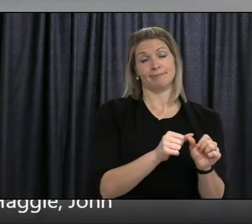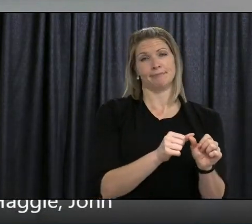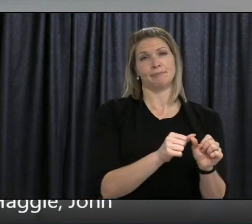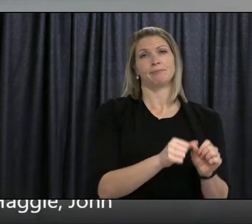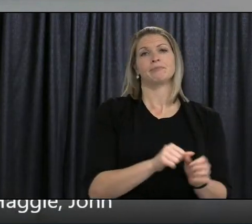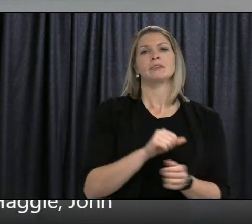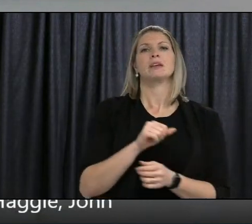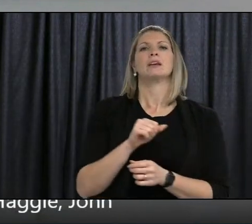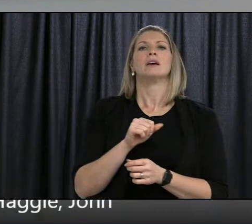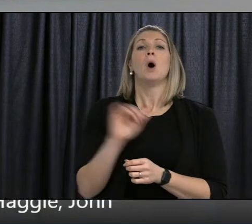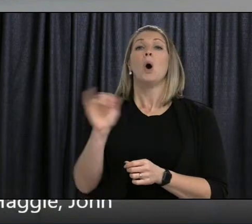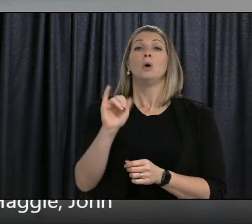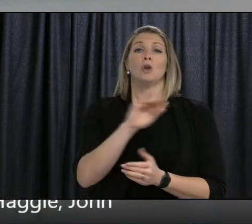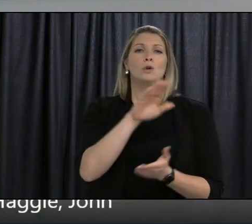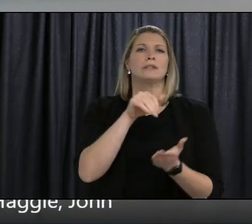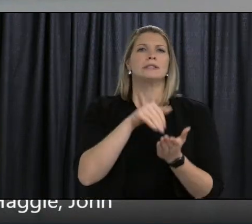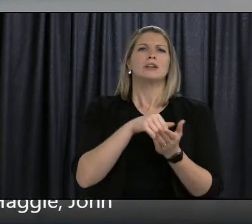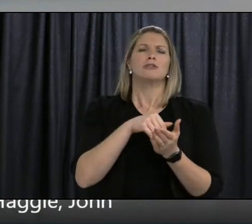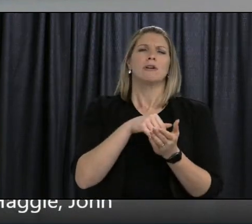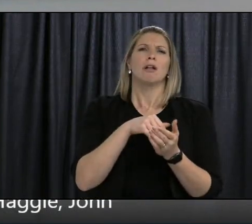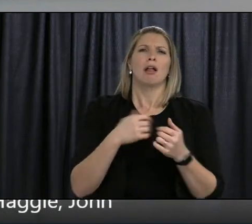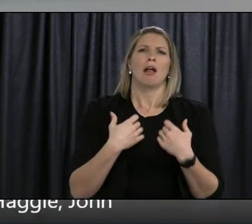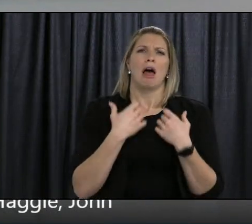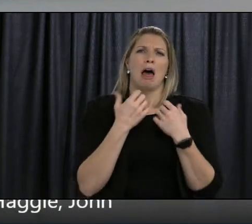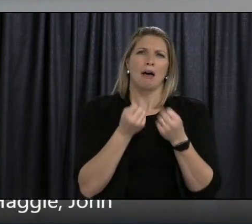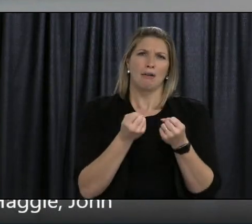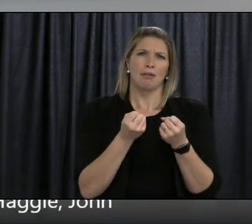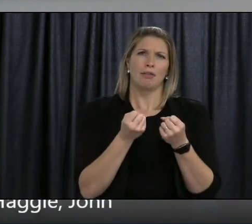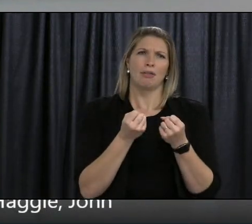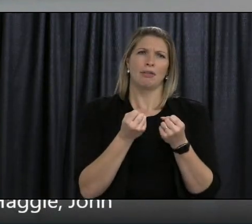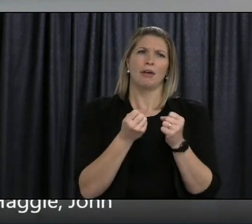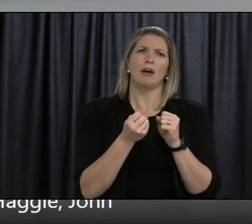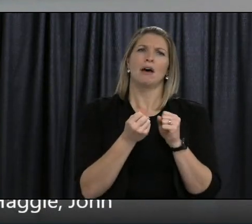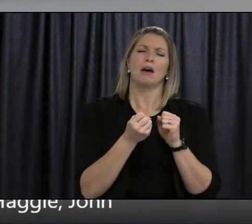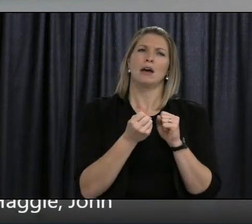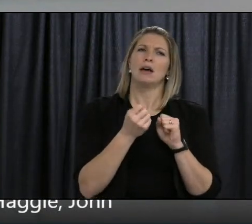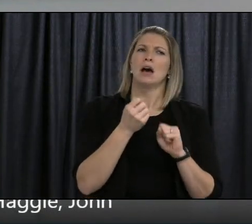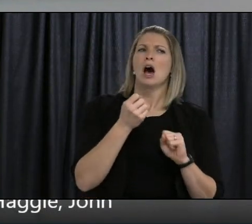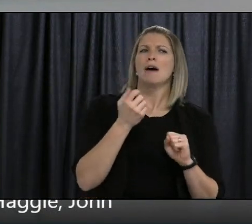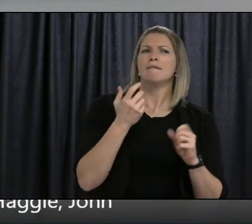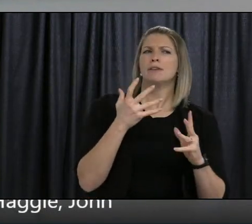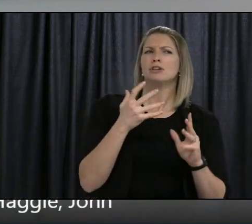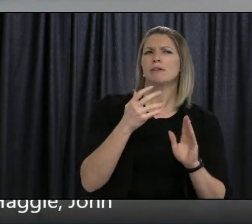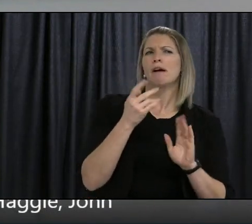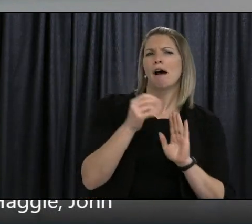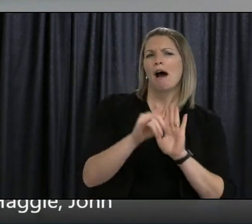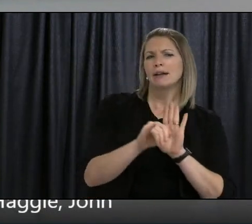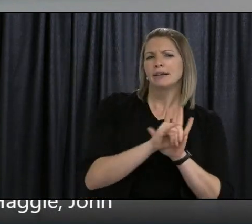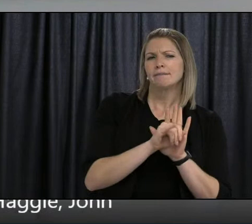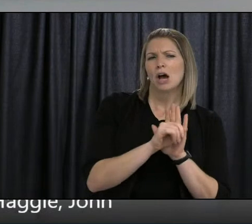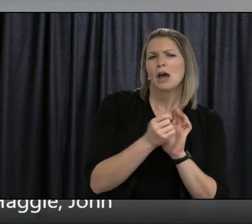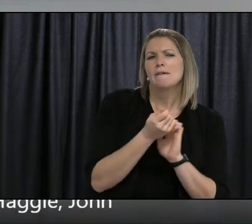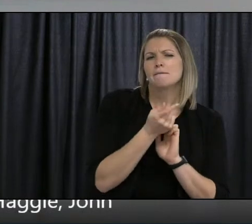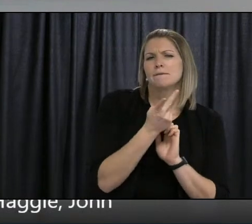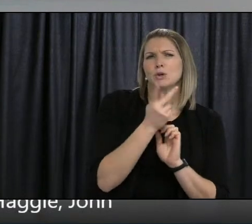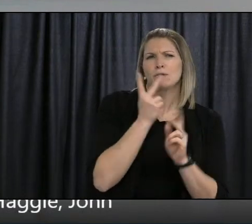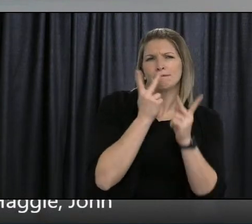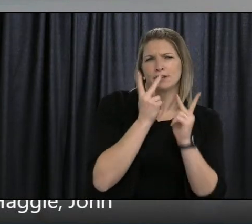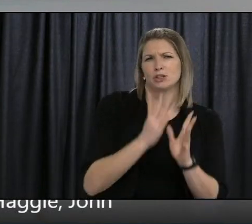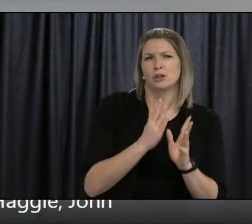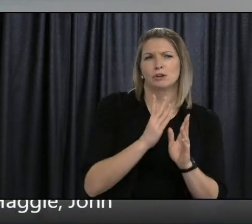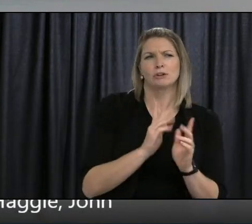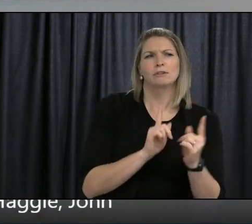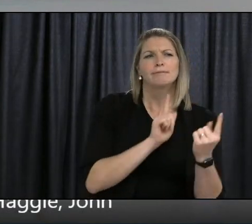are identifying a couple of visitors for each resident, and they have been offered testing. And once those